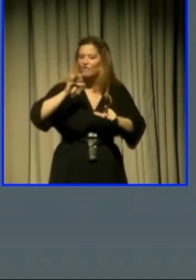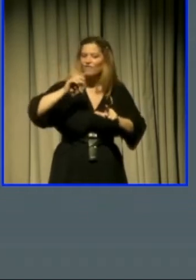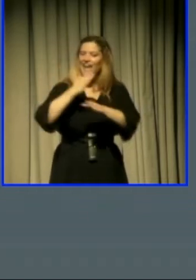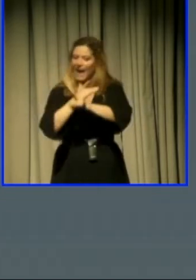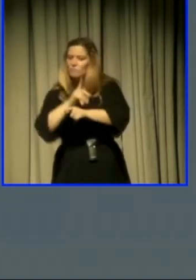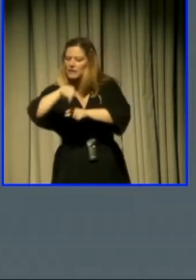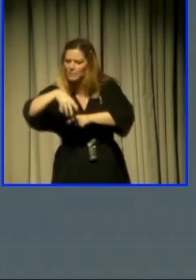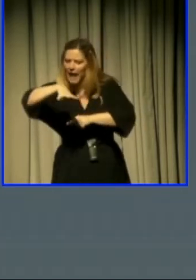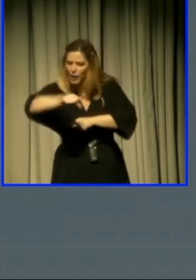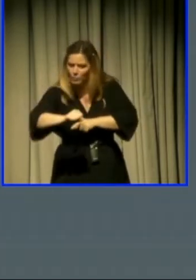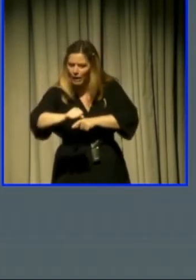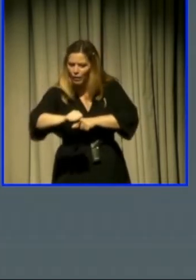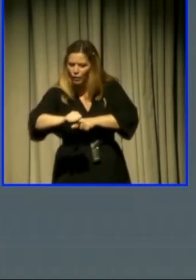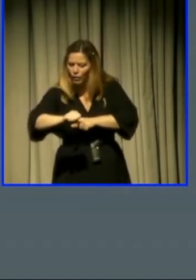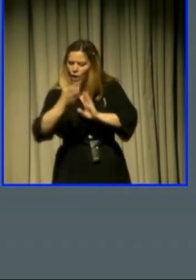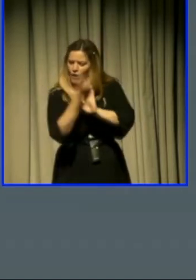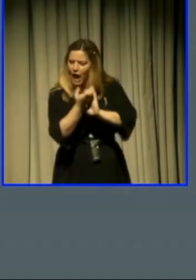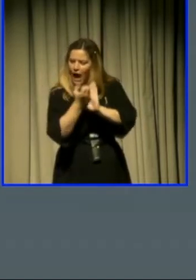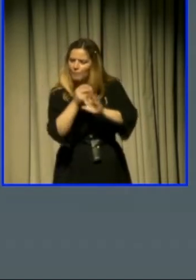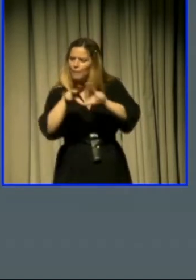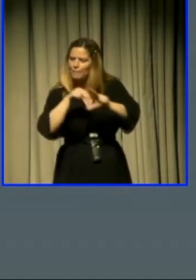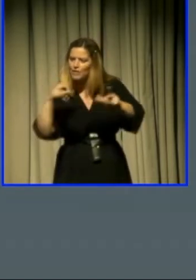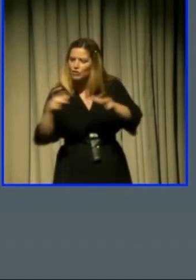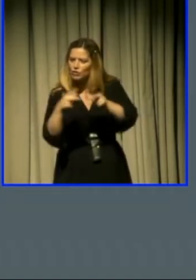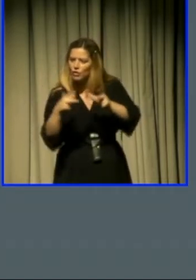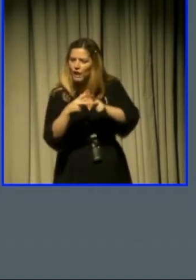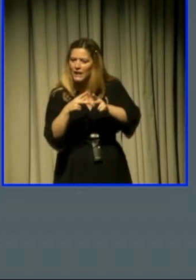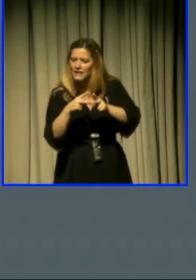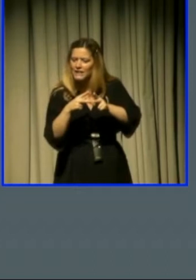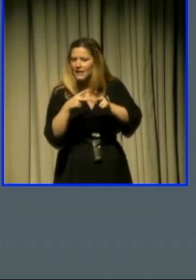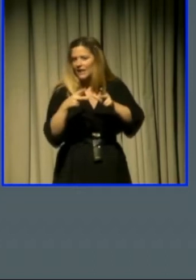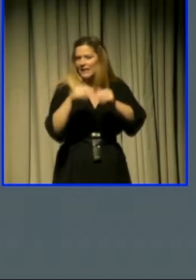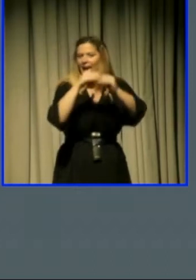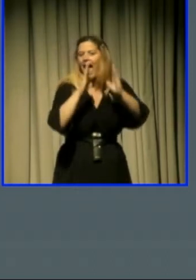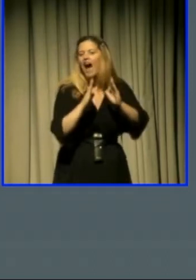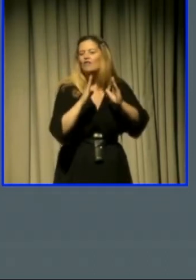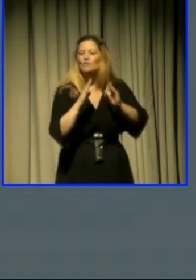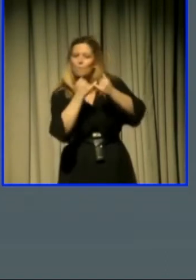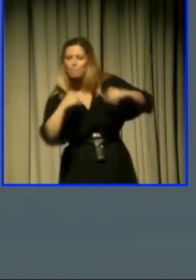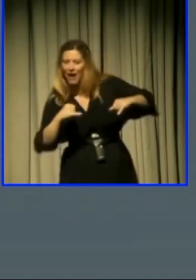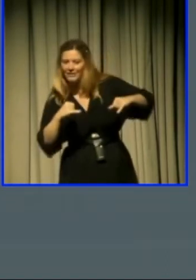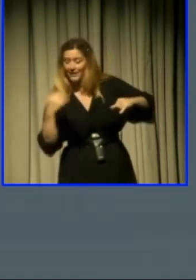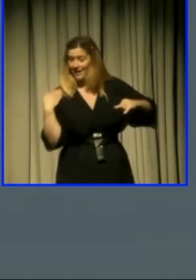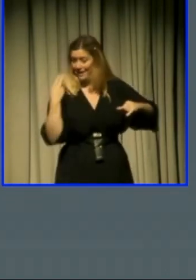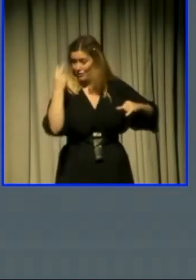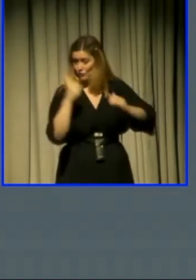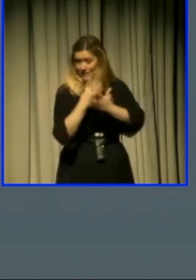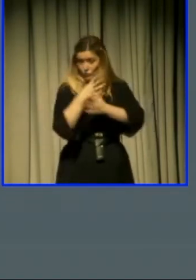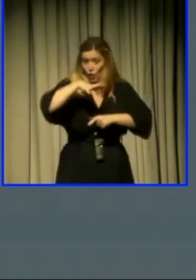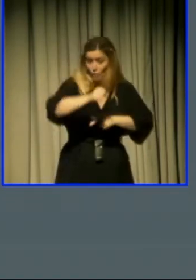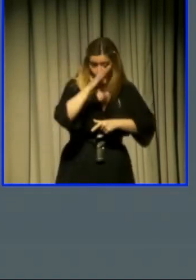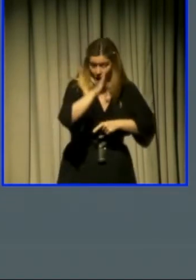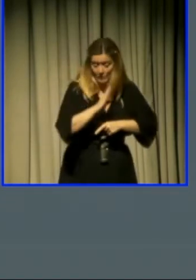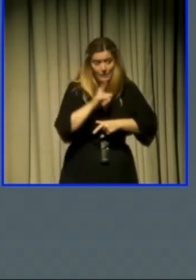Party back in 2019. So you can kind of see the pattern here of these things merging together. So this example is quite a fun